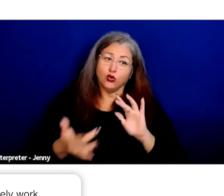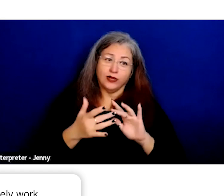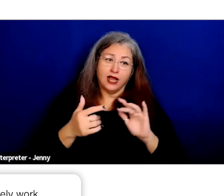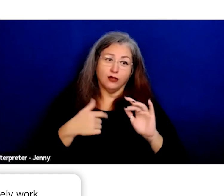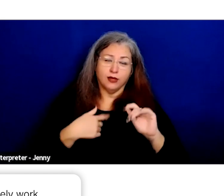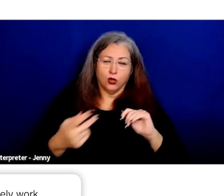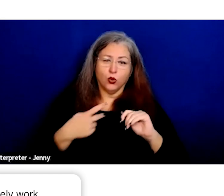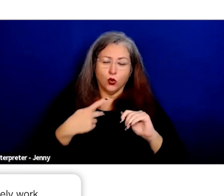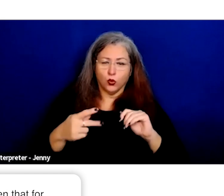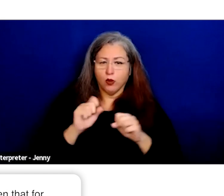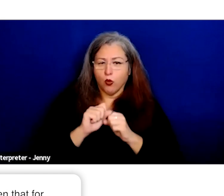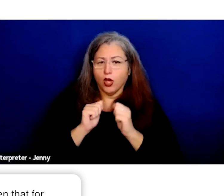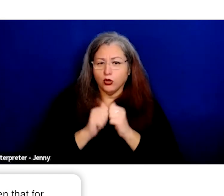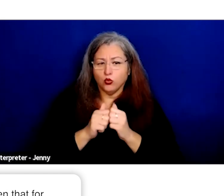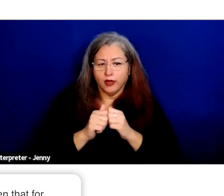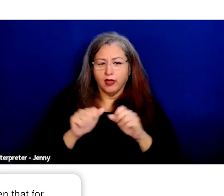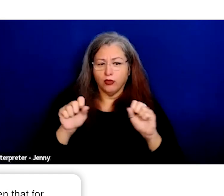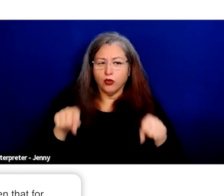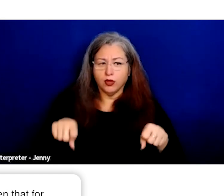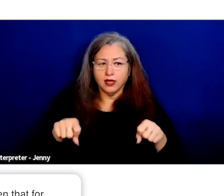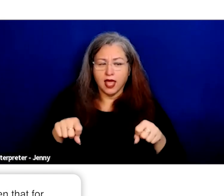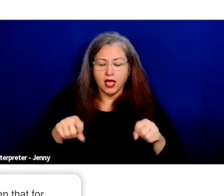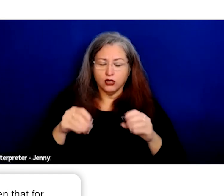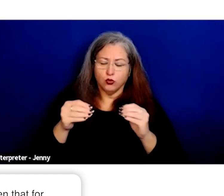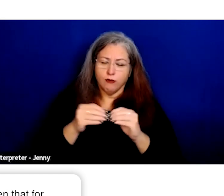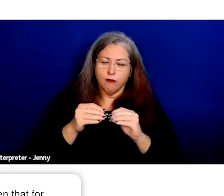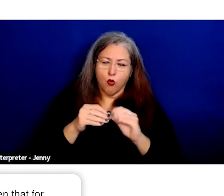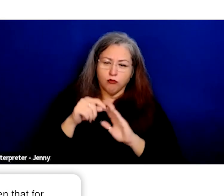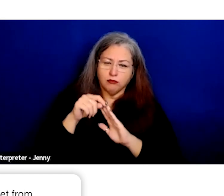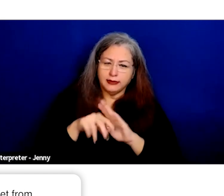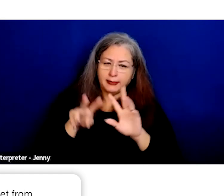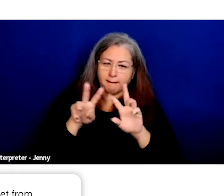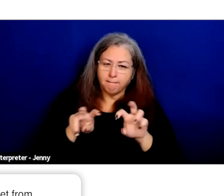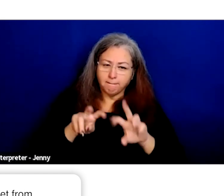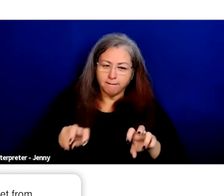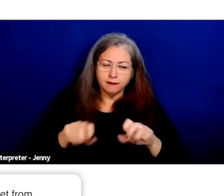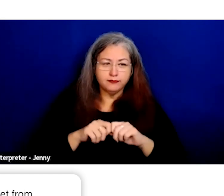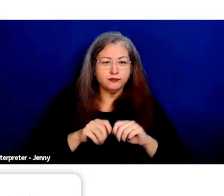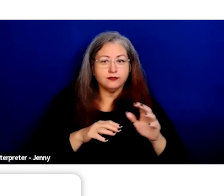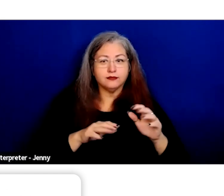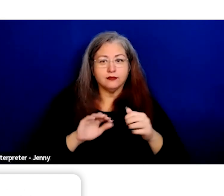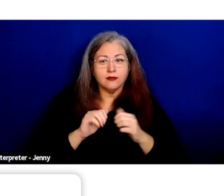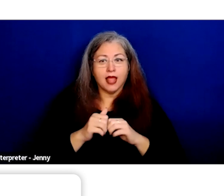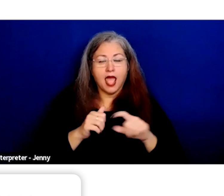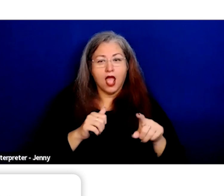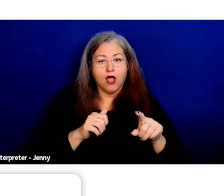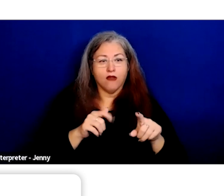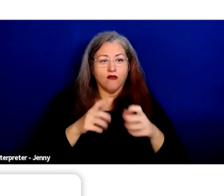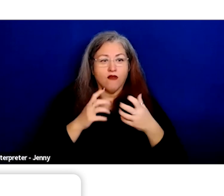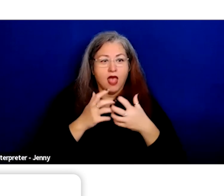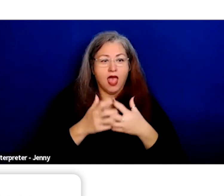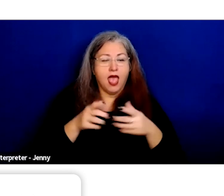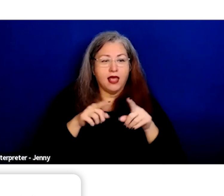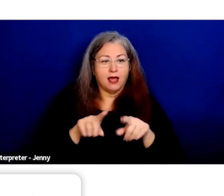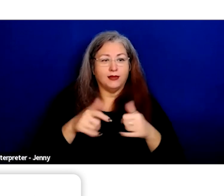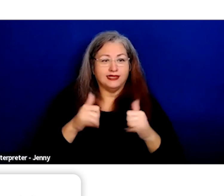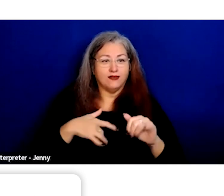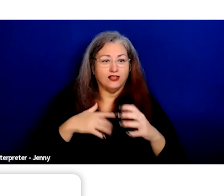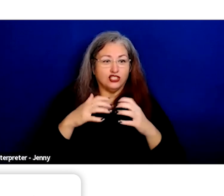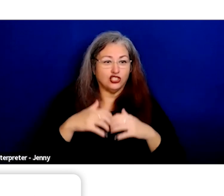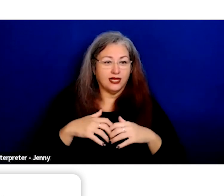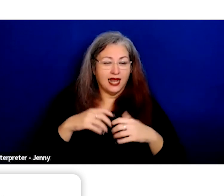can definitely work together to kind of deepen that for you. How do we get from alignment while we still feel shut down and